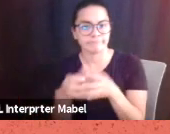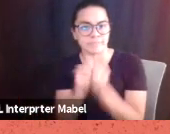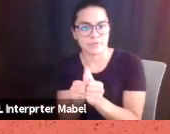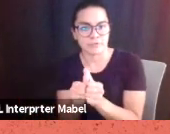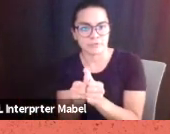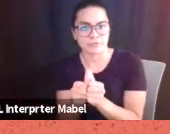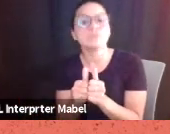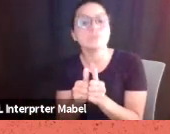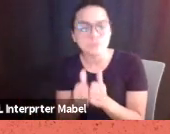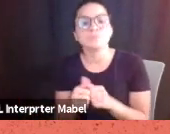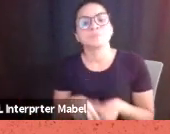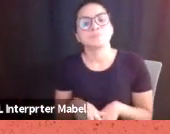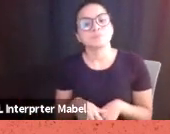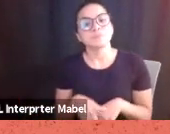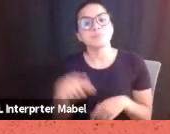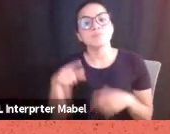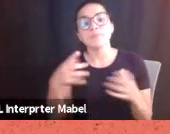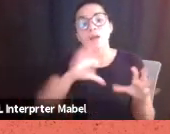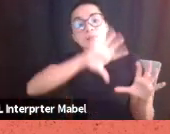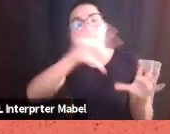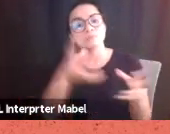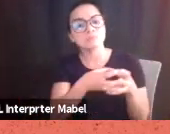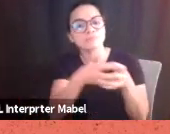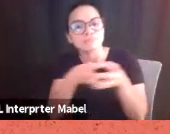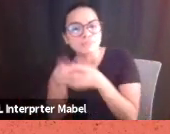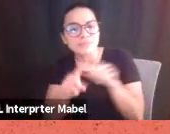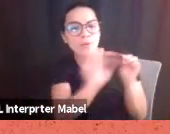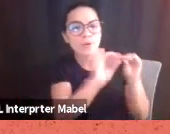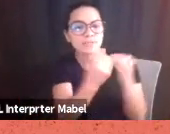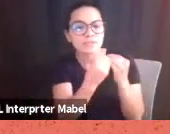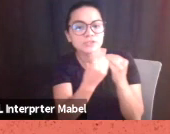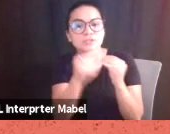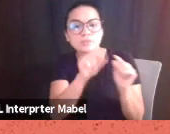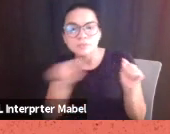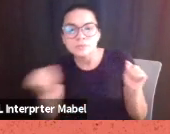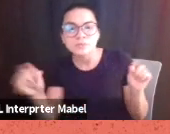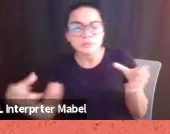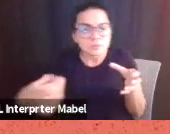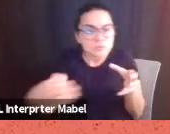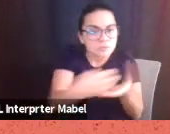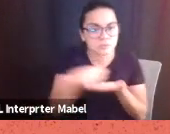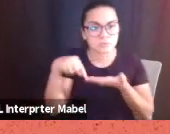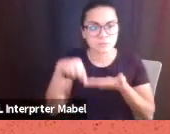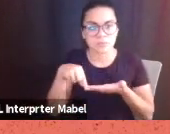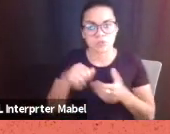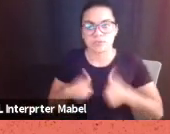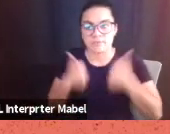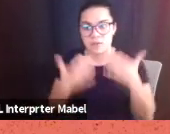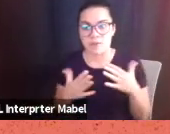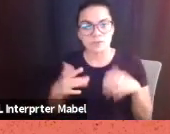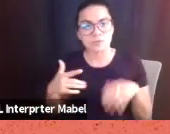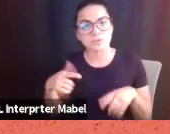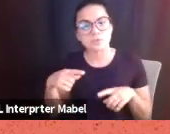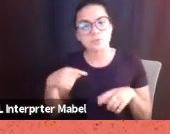We are a collective of organizations and individuals who believe that survivors should be the ones shaping the national conversation on